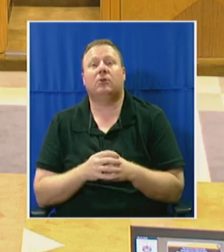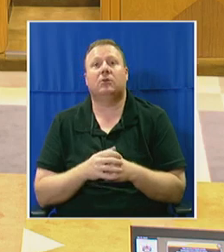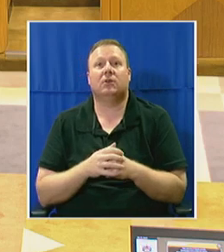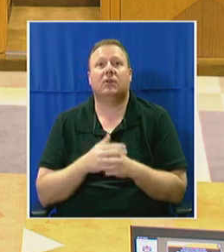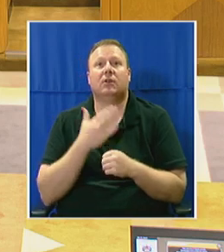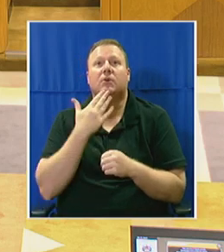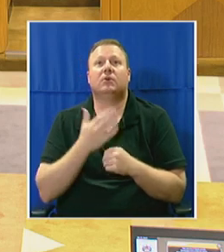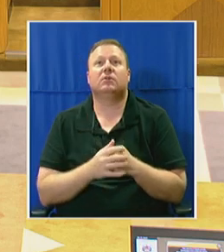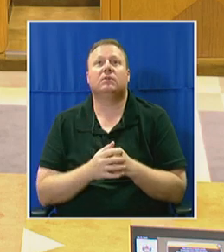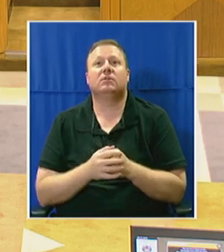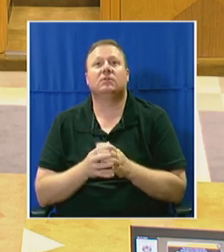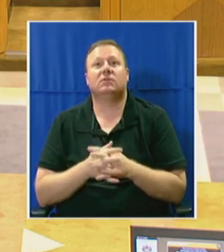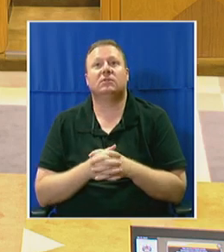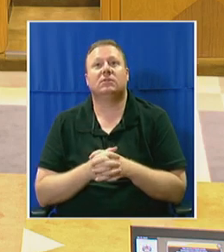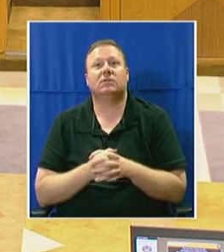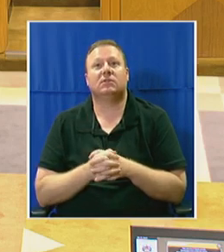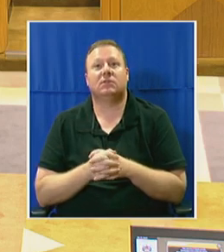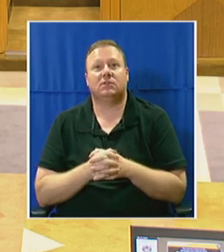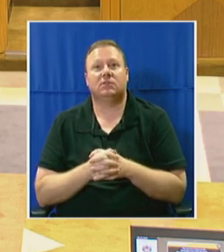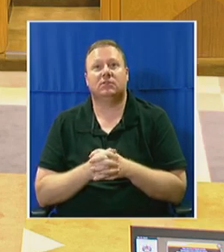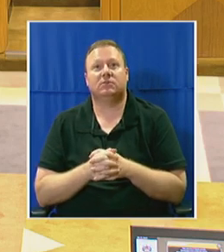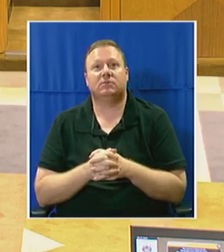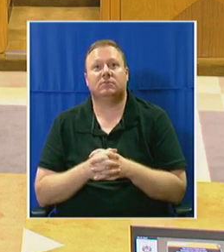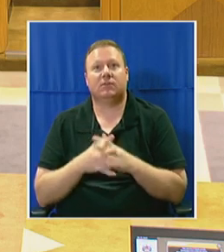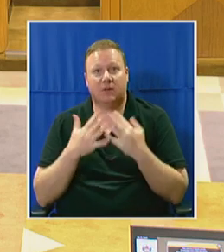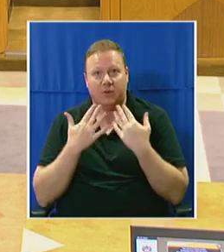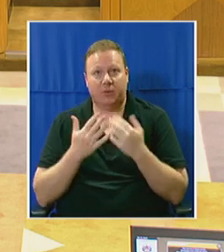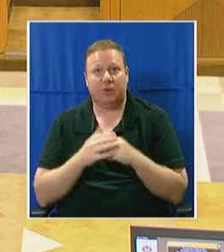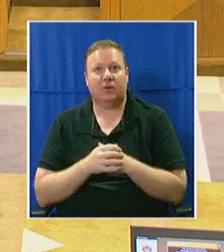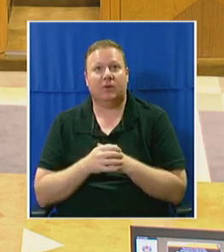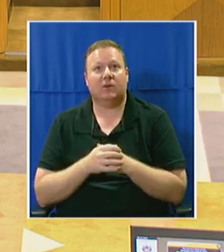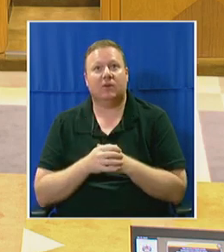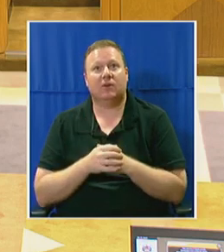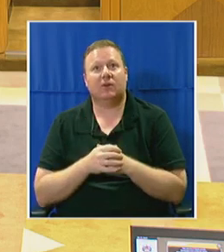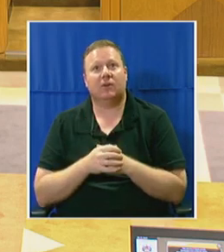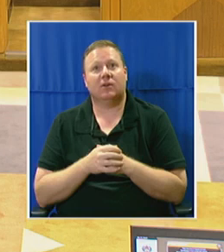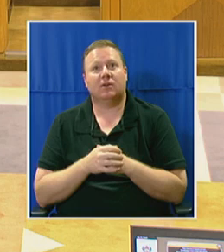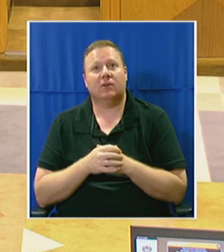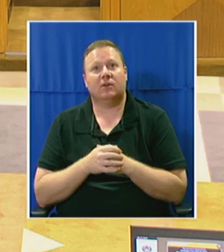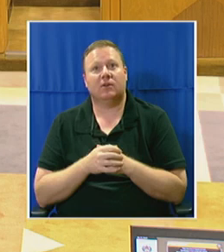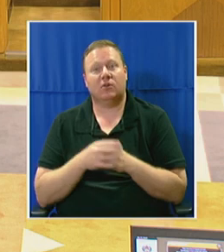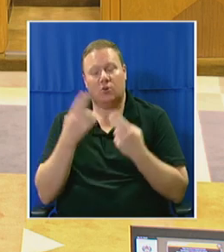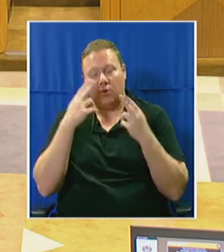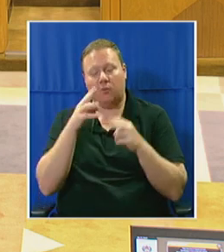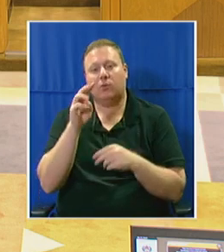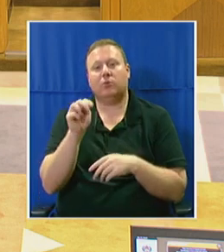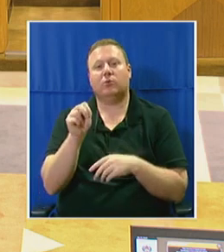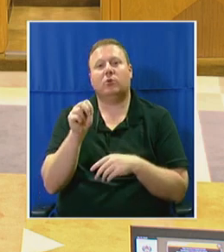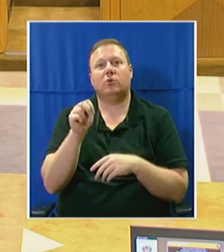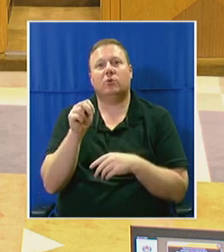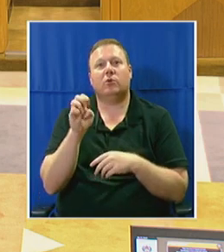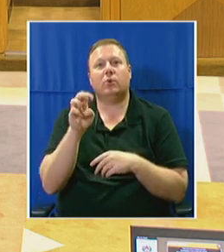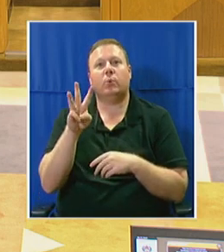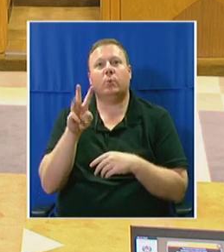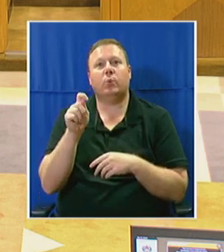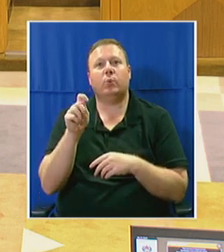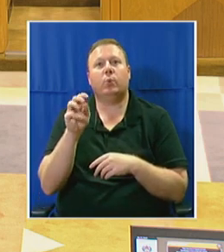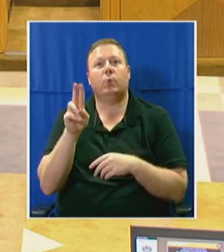but then if you go to kzn if you go to all over the ordinary people don't go to k your time